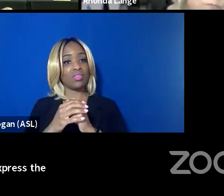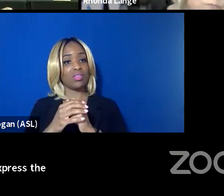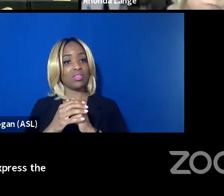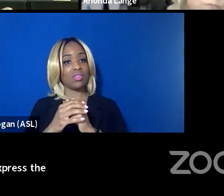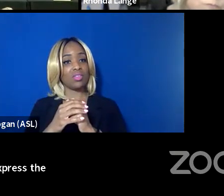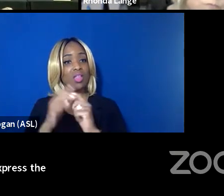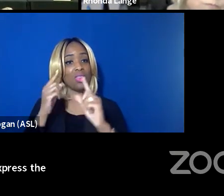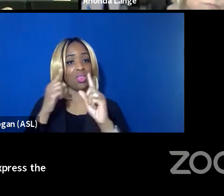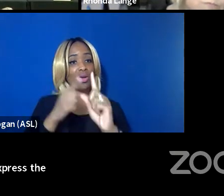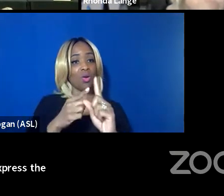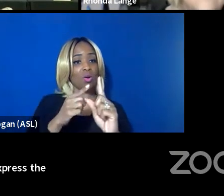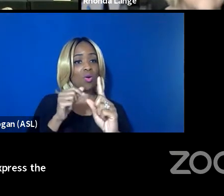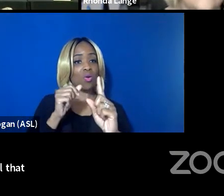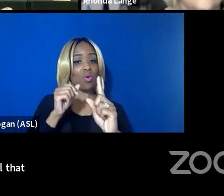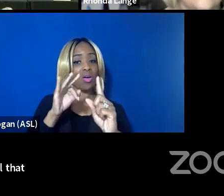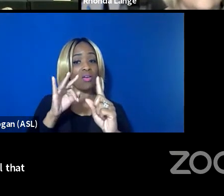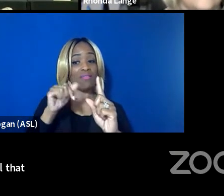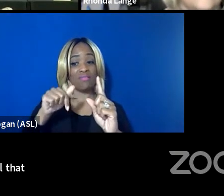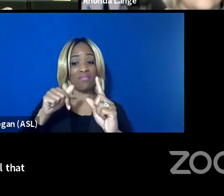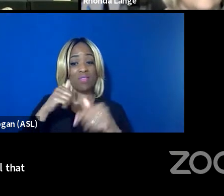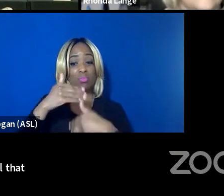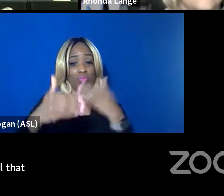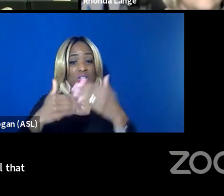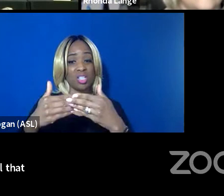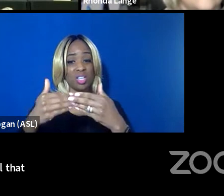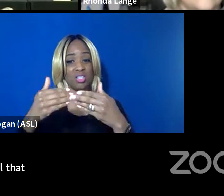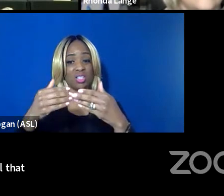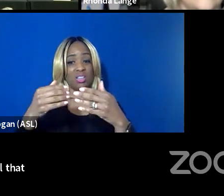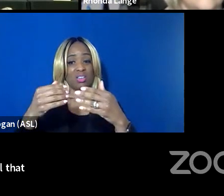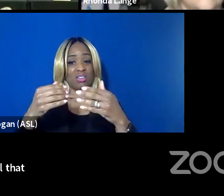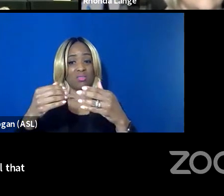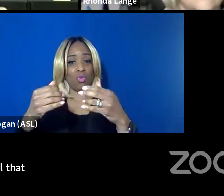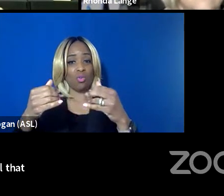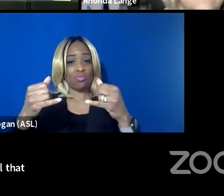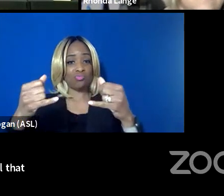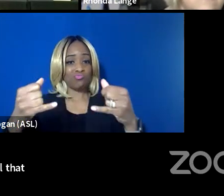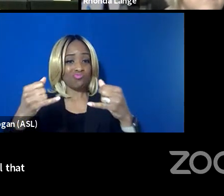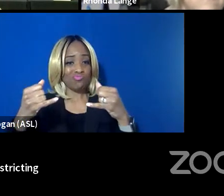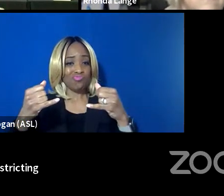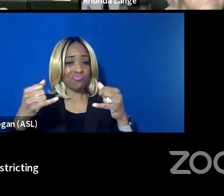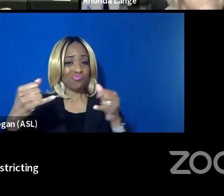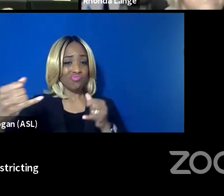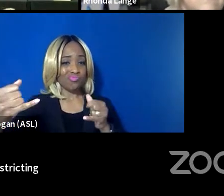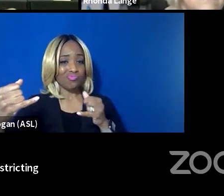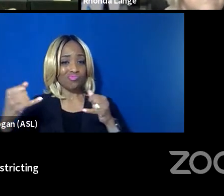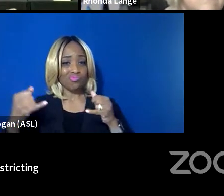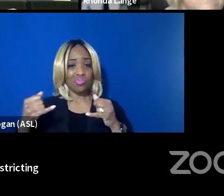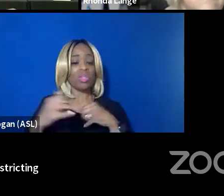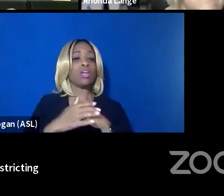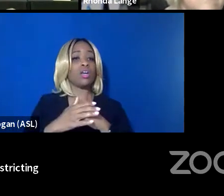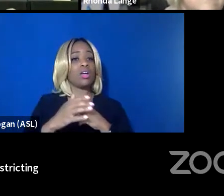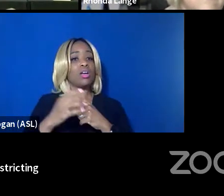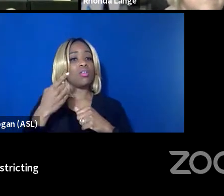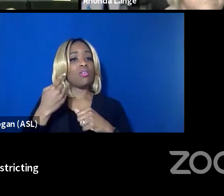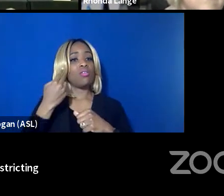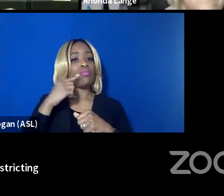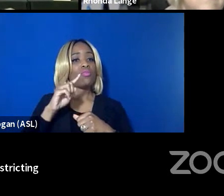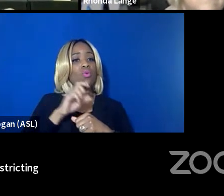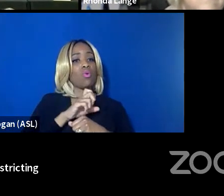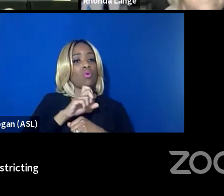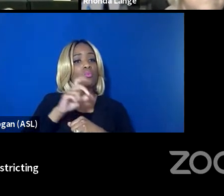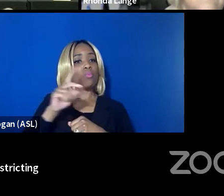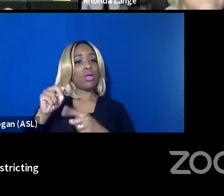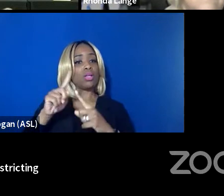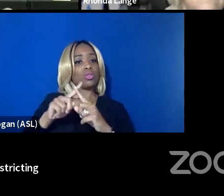the goal of the redistricting should be to return us to